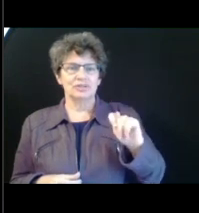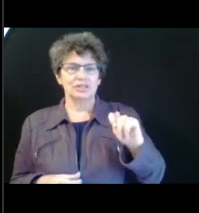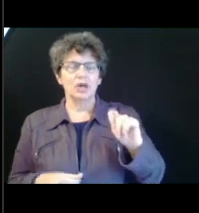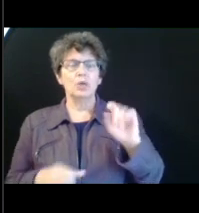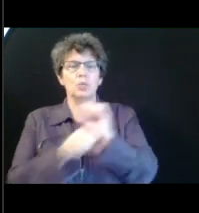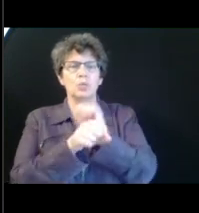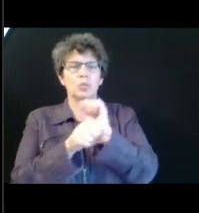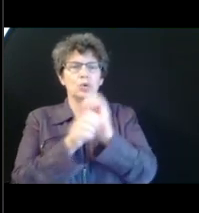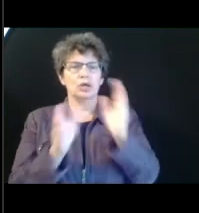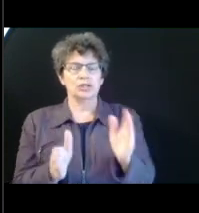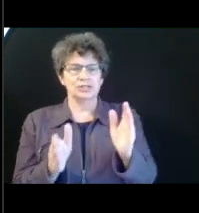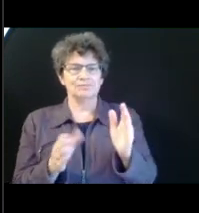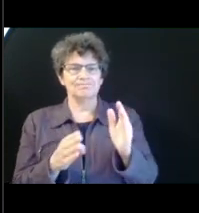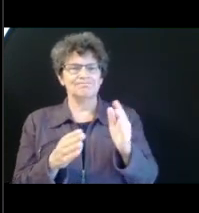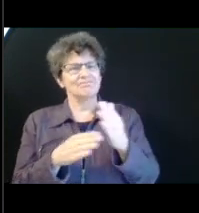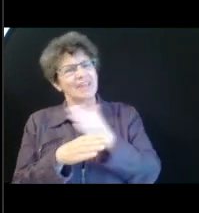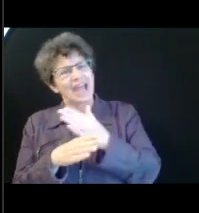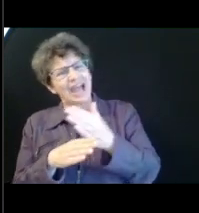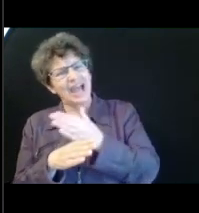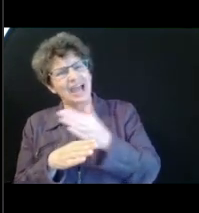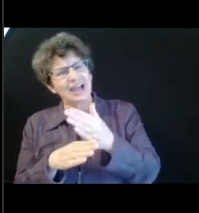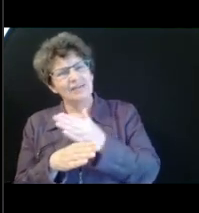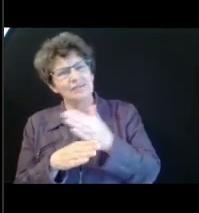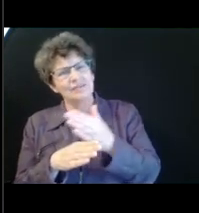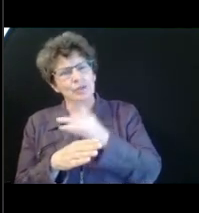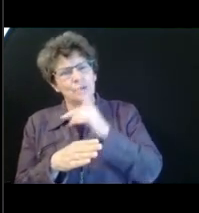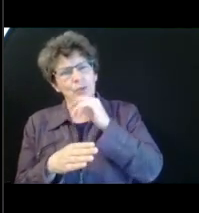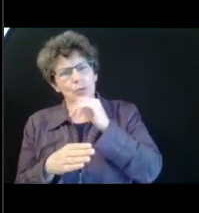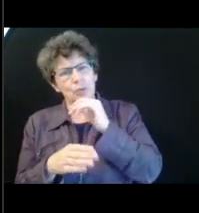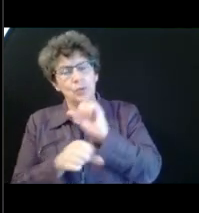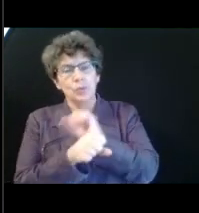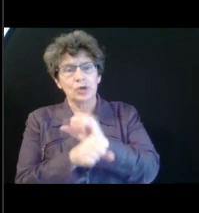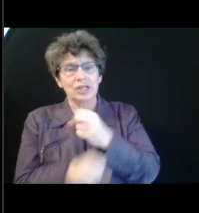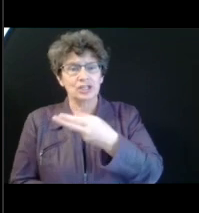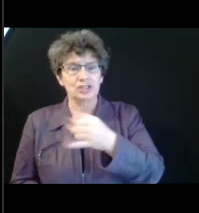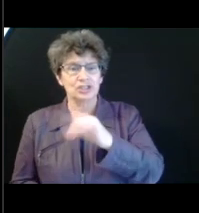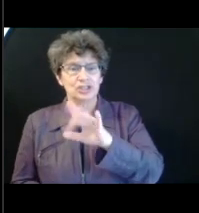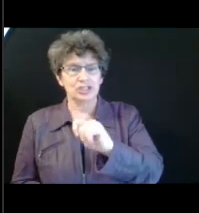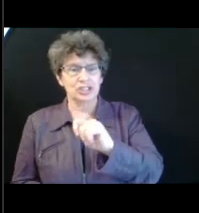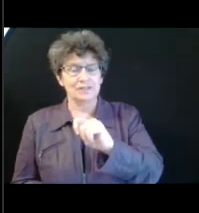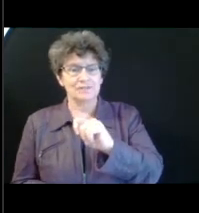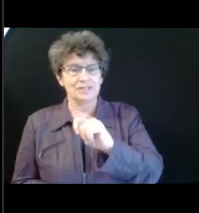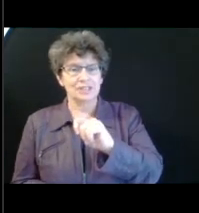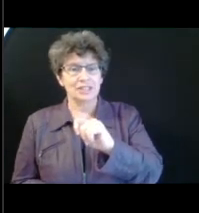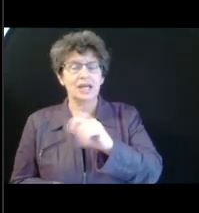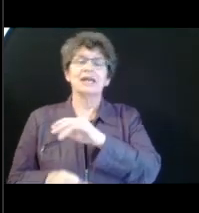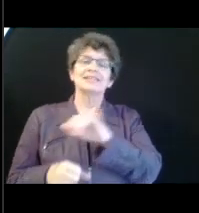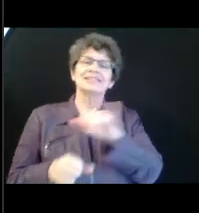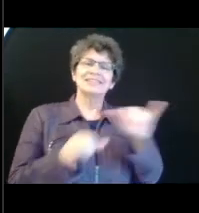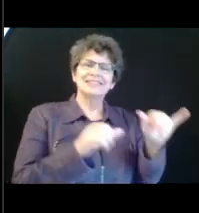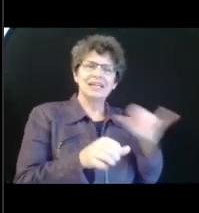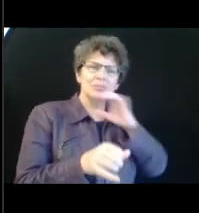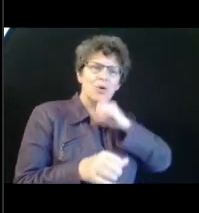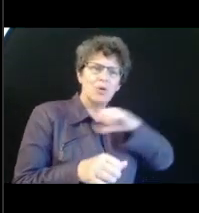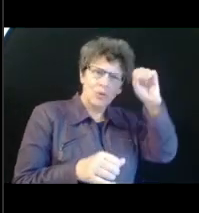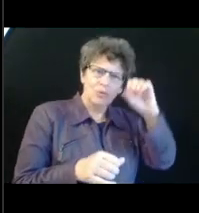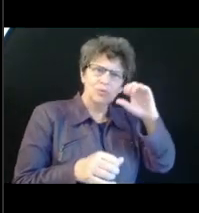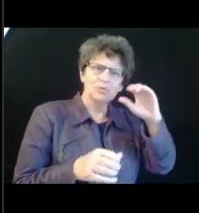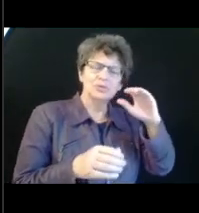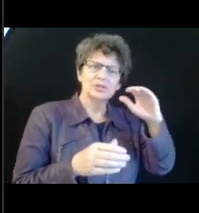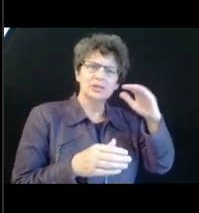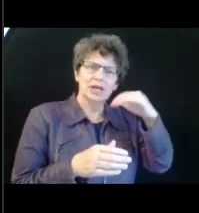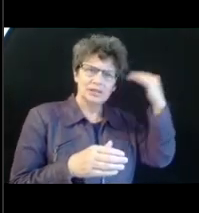less sleep, and shift workers as well are getting much less sleep. We could say somewhere in the neighborhood of 5 to 6 hours each